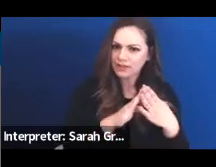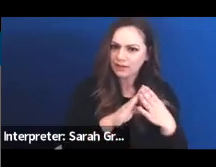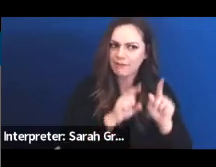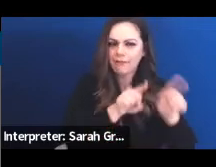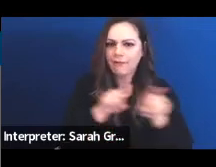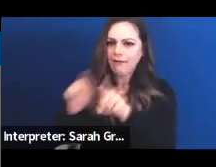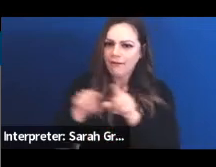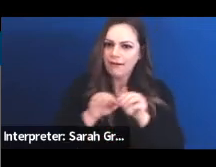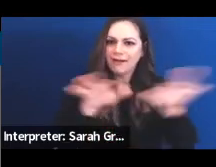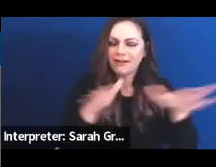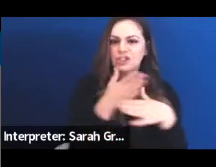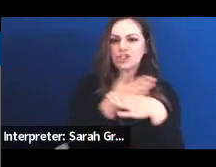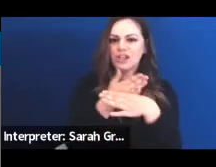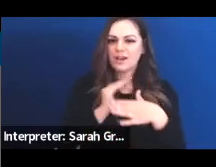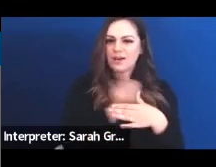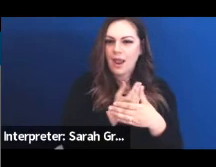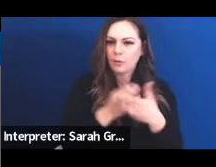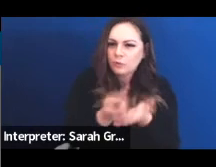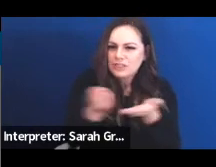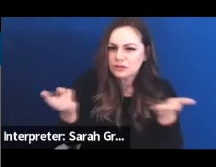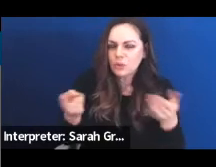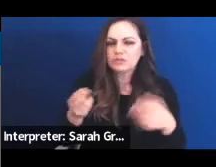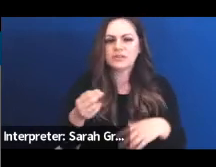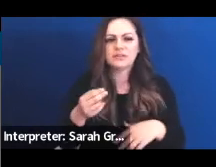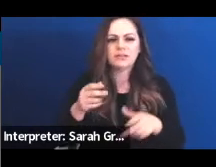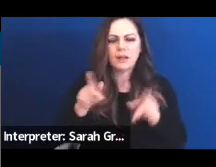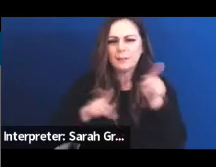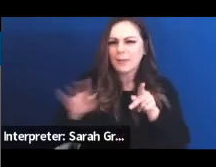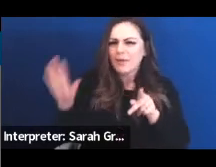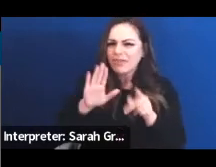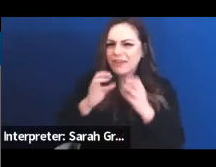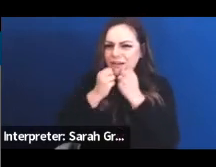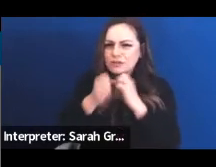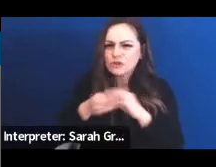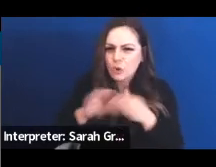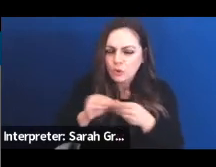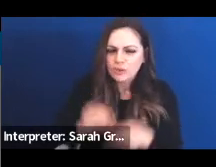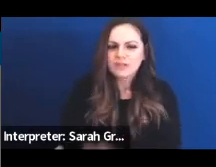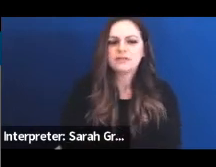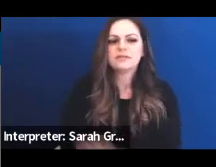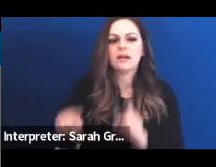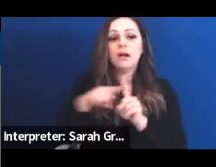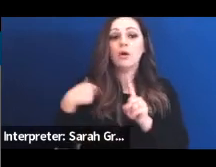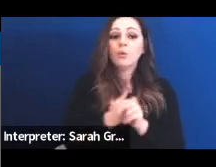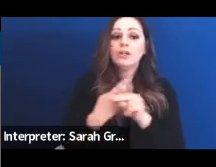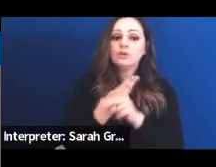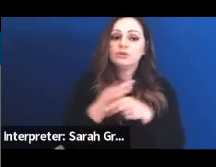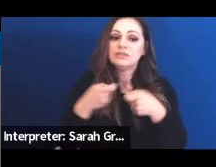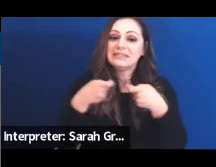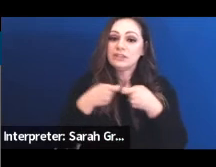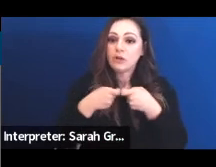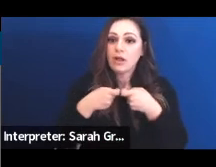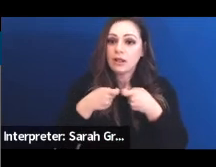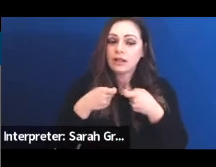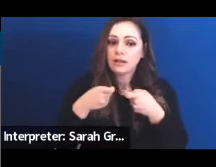the resources that we're putting out, the testimonials. And then we use digital influencers and a targeted paid